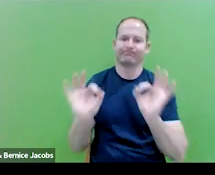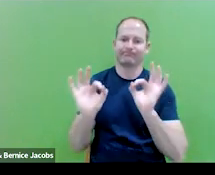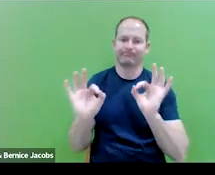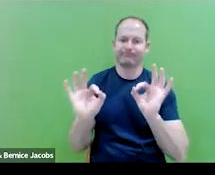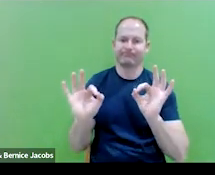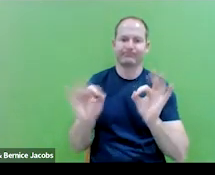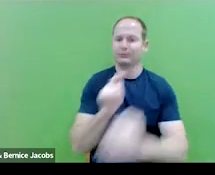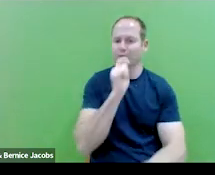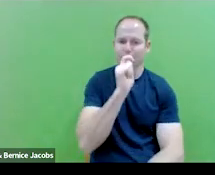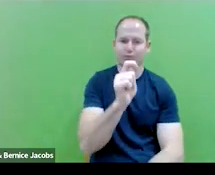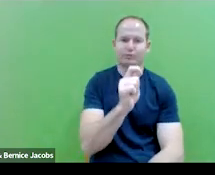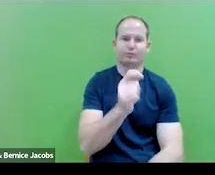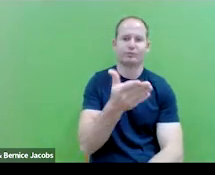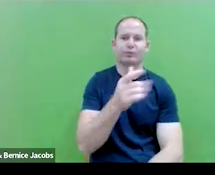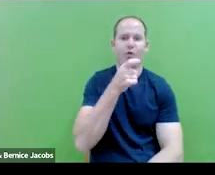truth. So thanks so much.